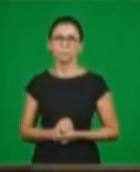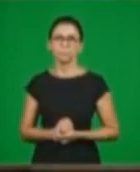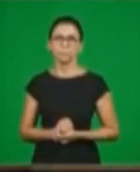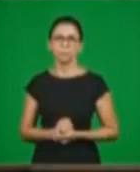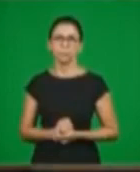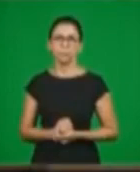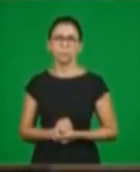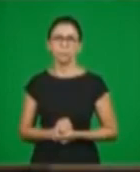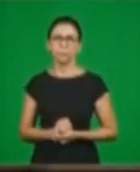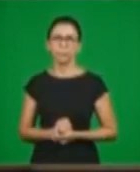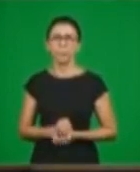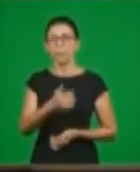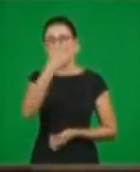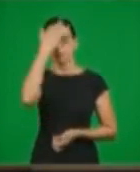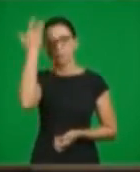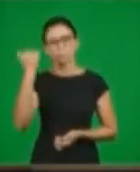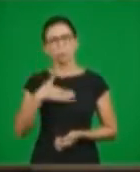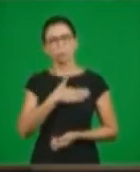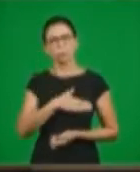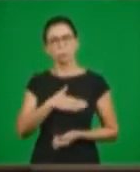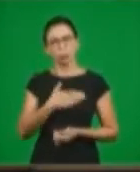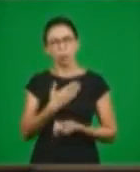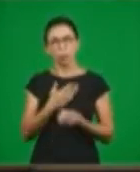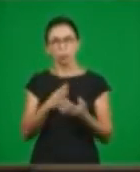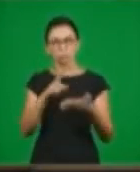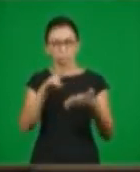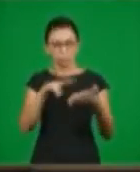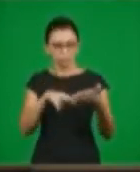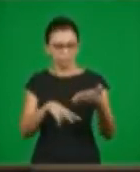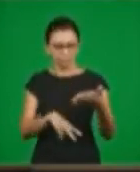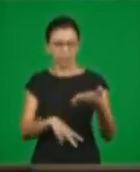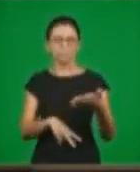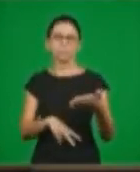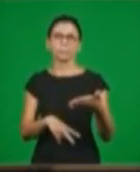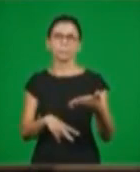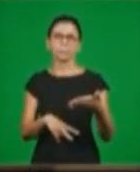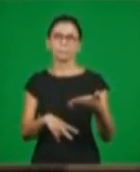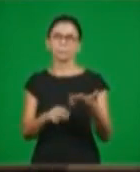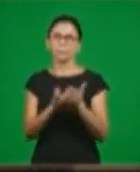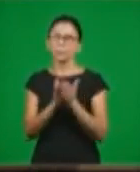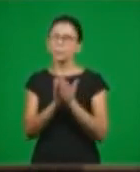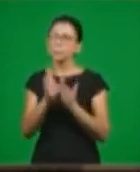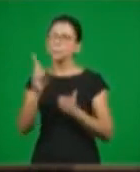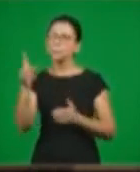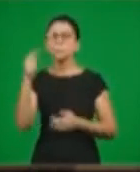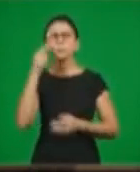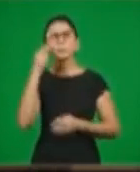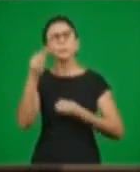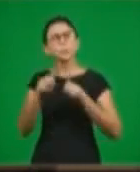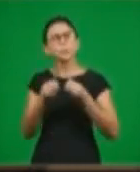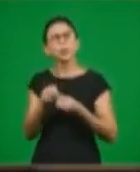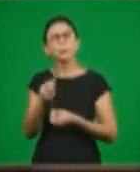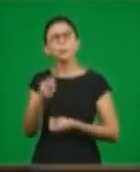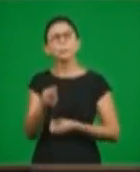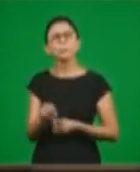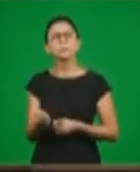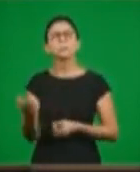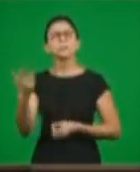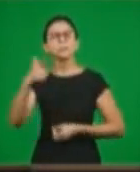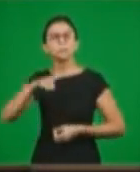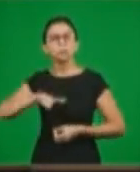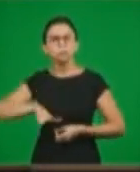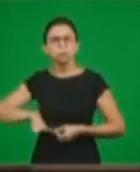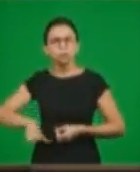So those who like to read the Bible, let's see how we can rebuild the walls.